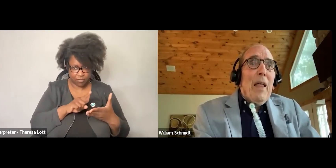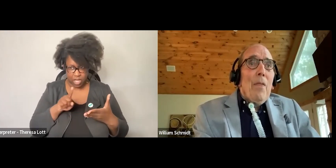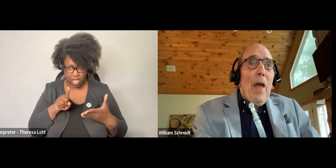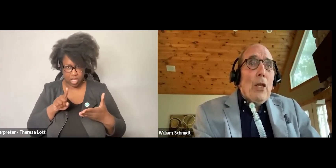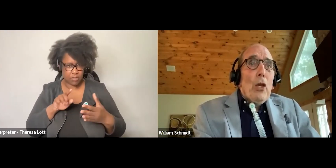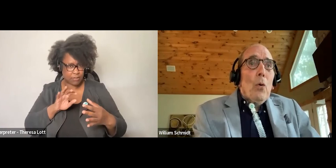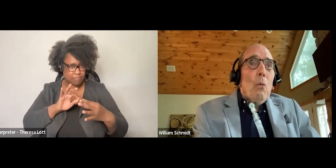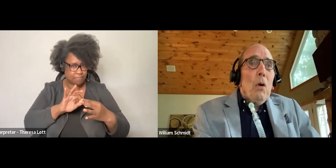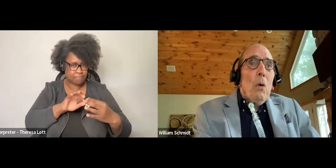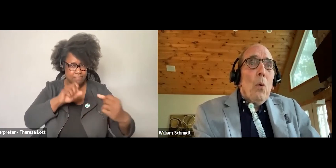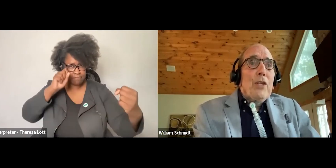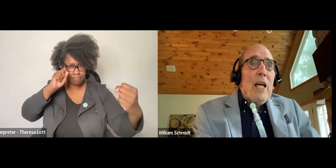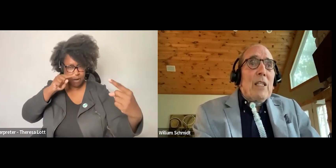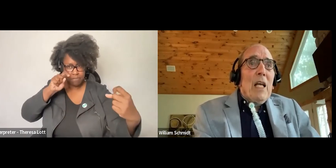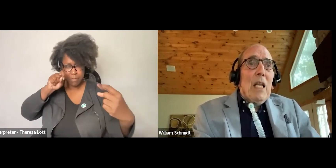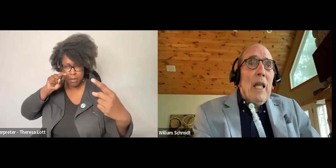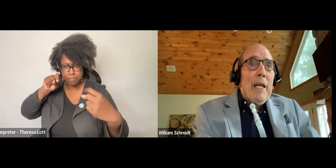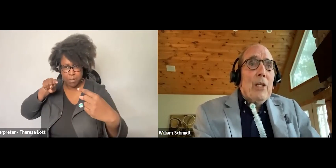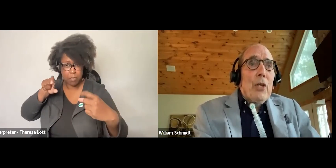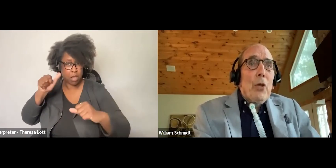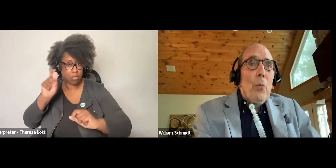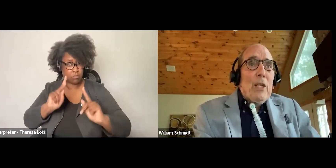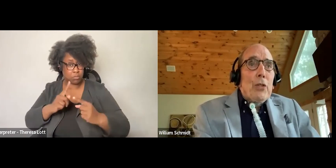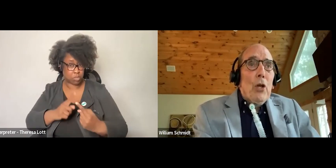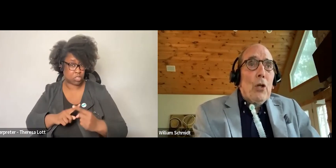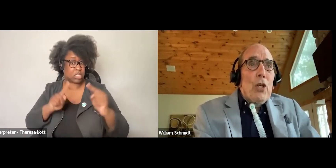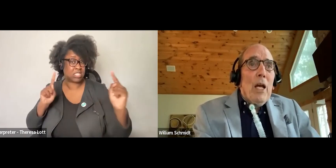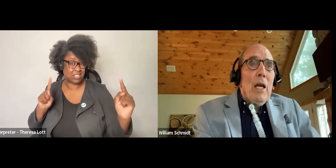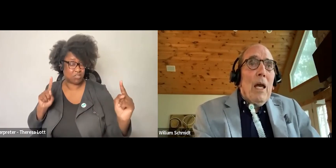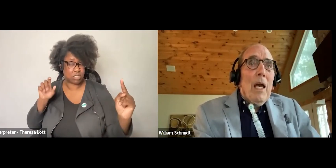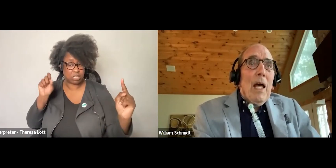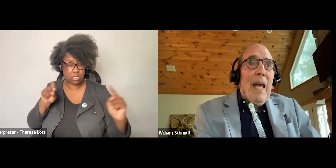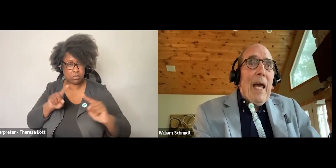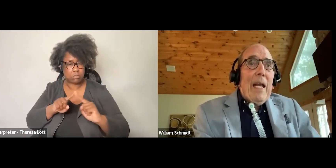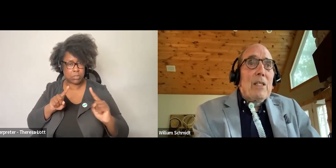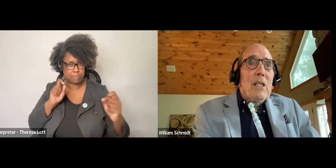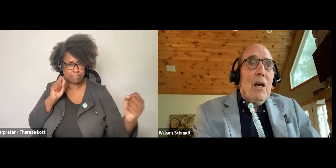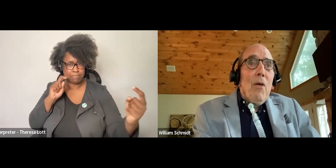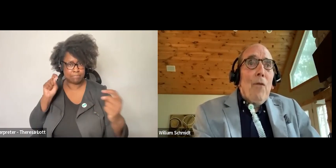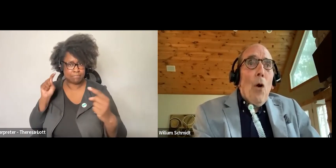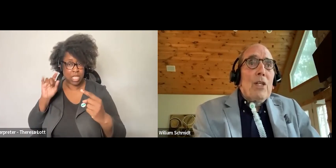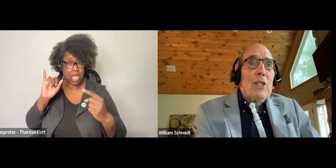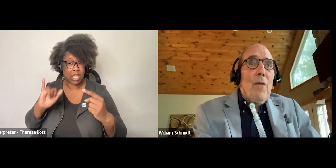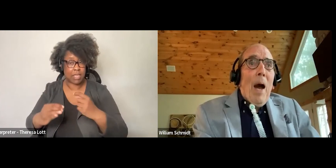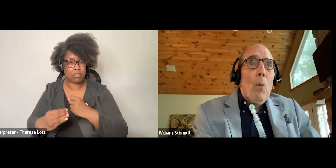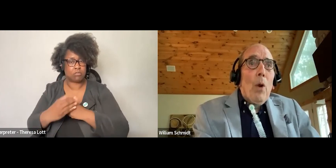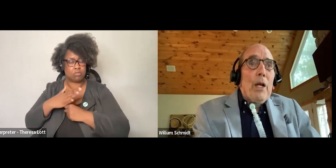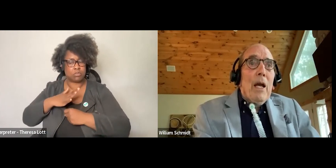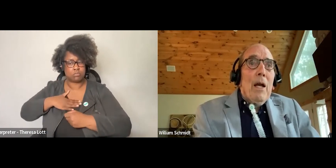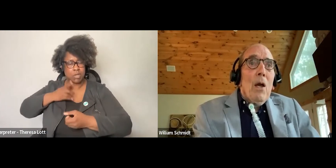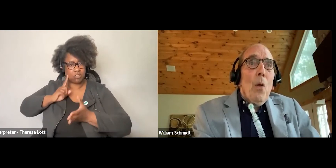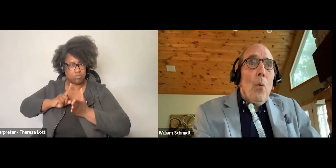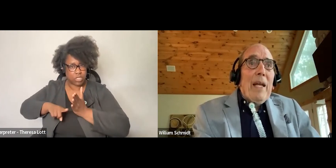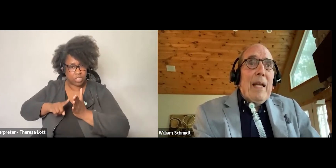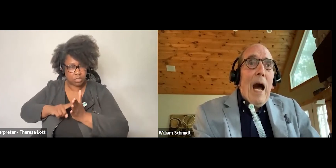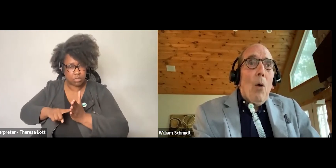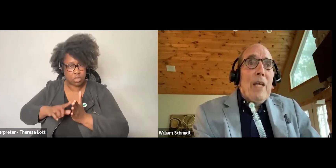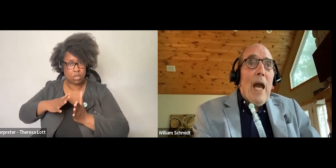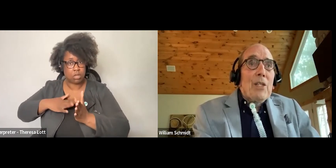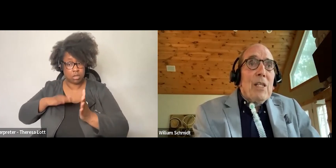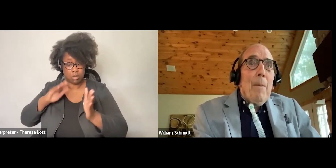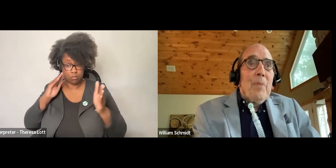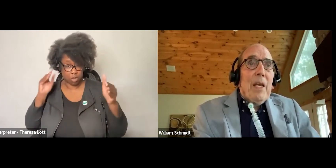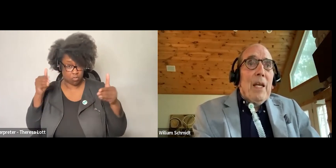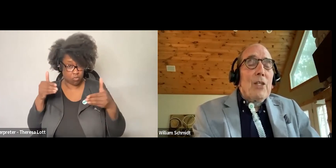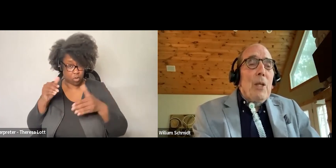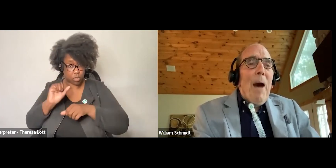different than you, which has led into the research that is the focus of my work right now.